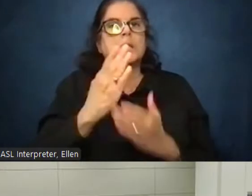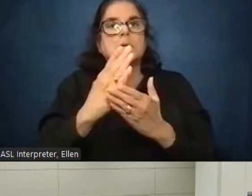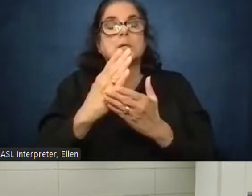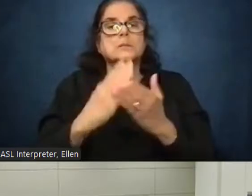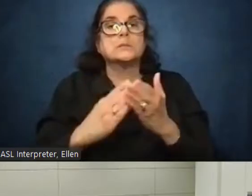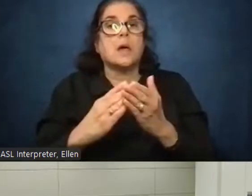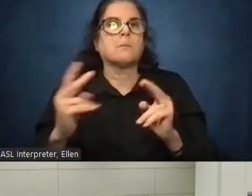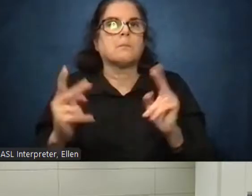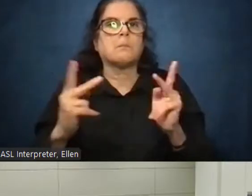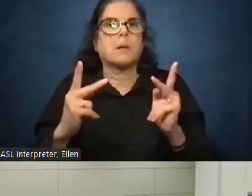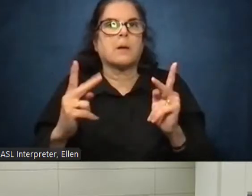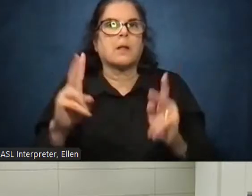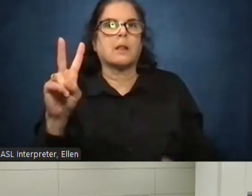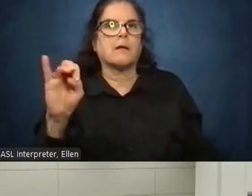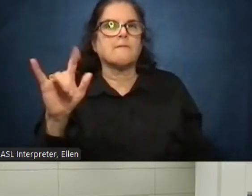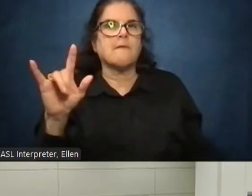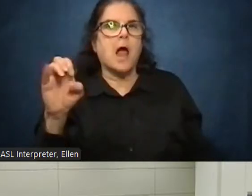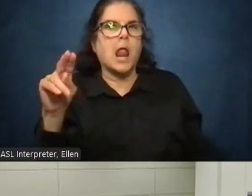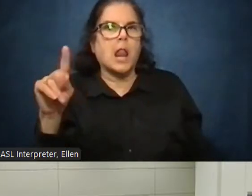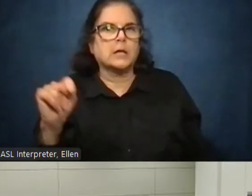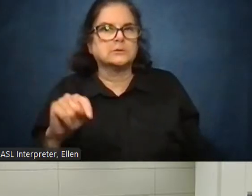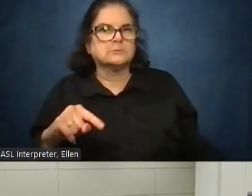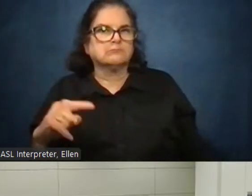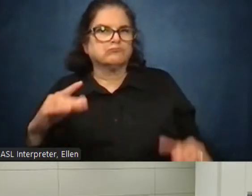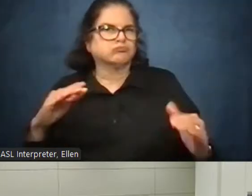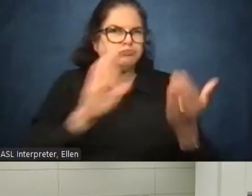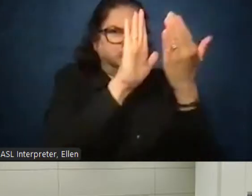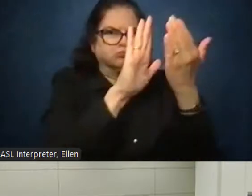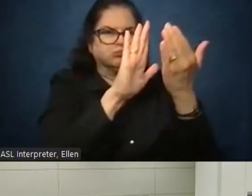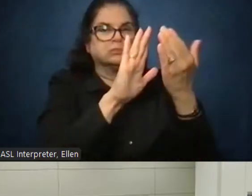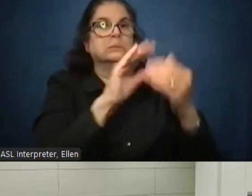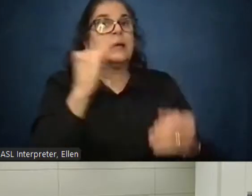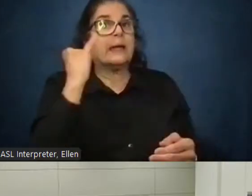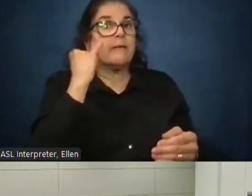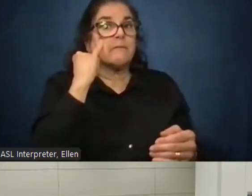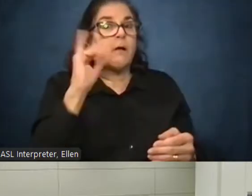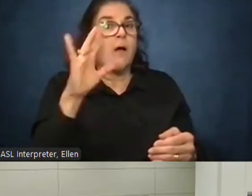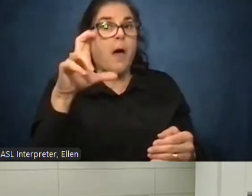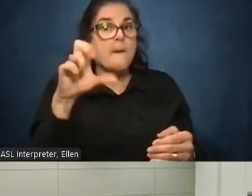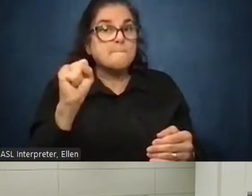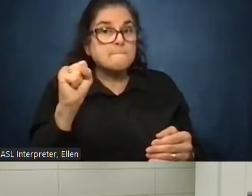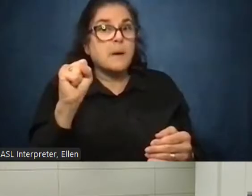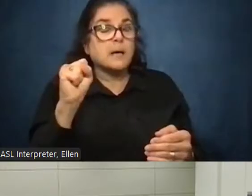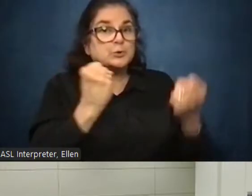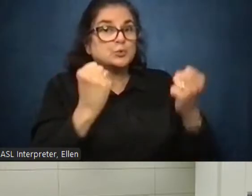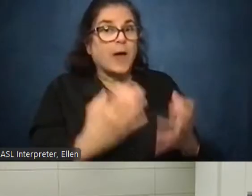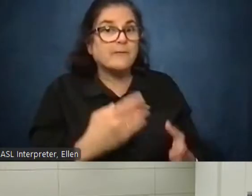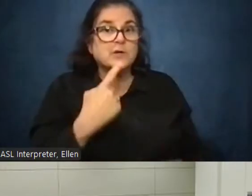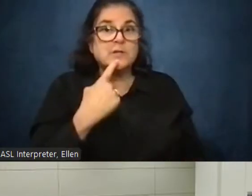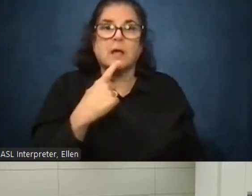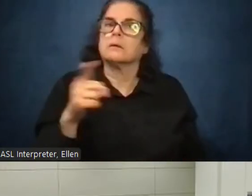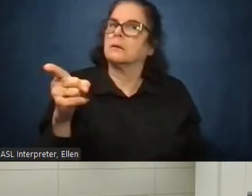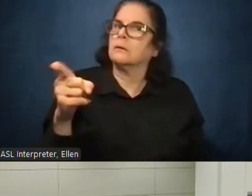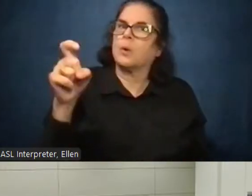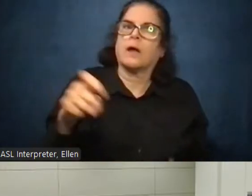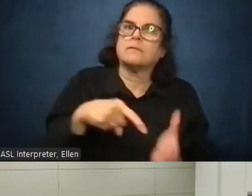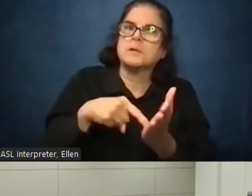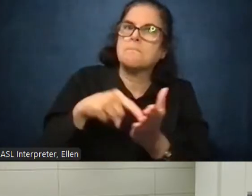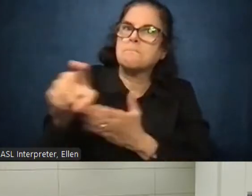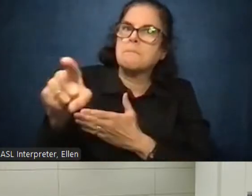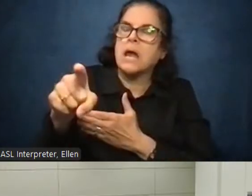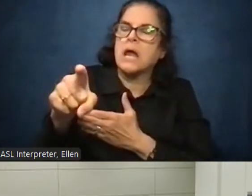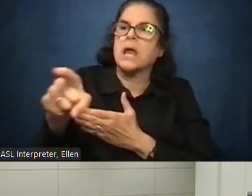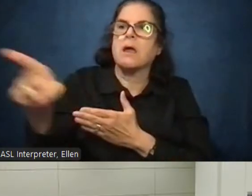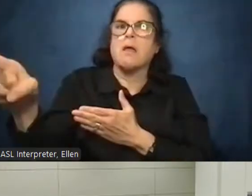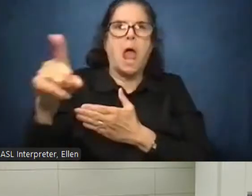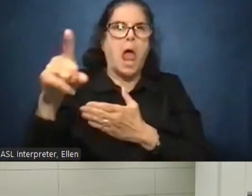have kind of violent interactions with our bus operators when the bus operators request that they pay. And so that is first and foremost our goal of